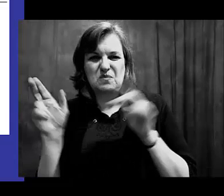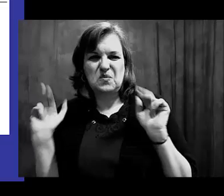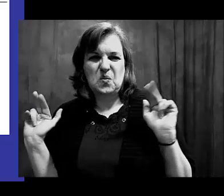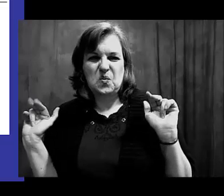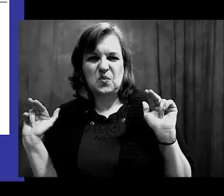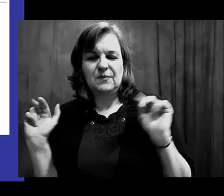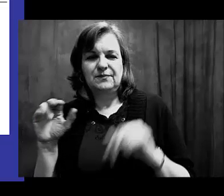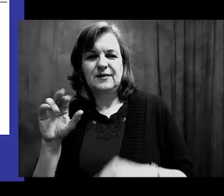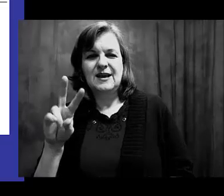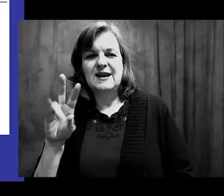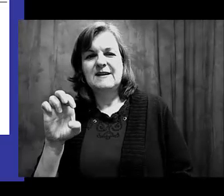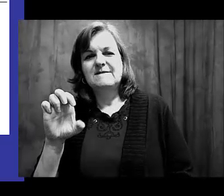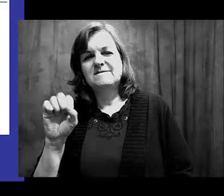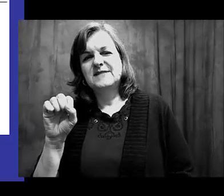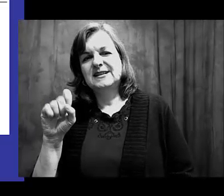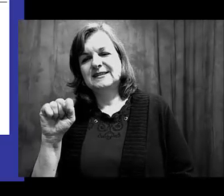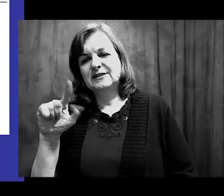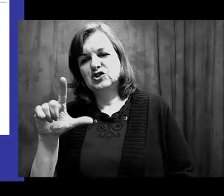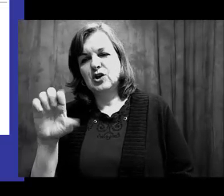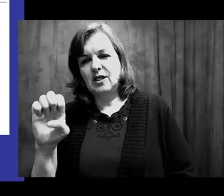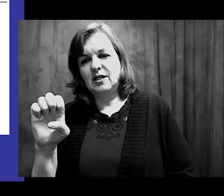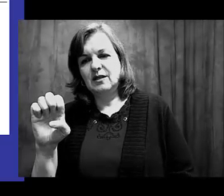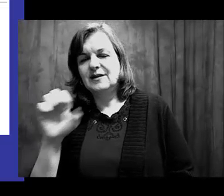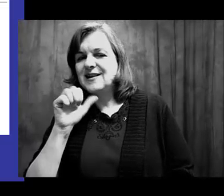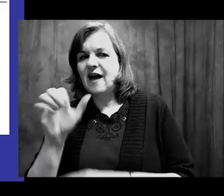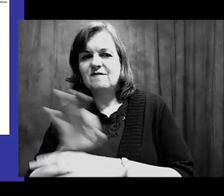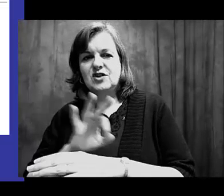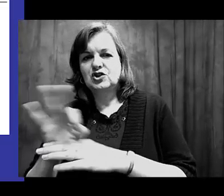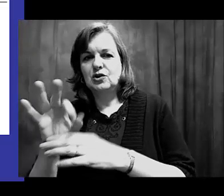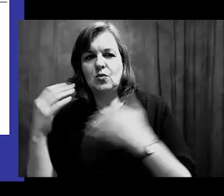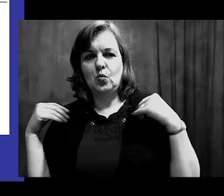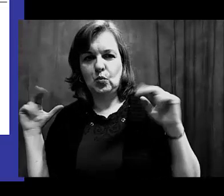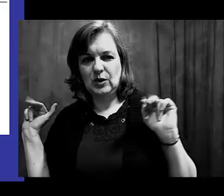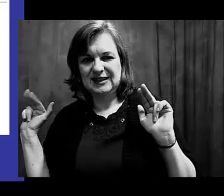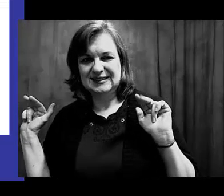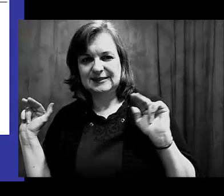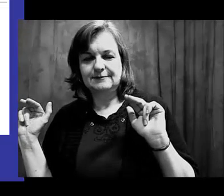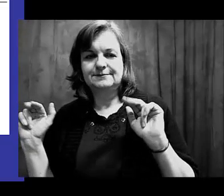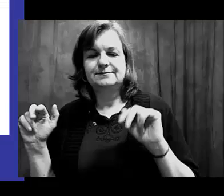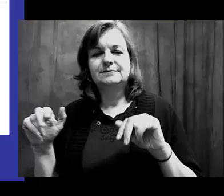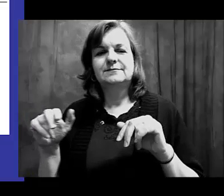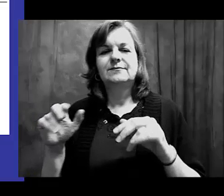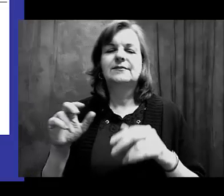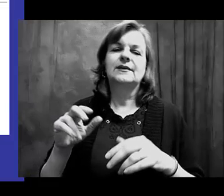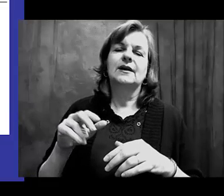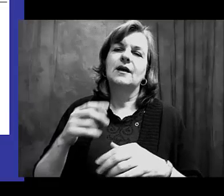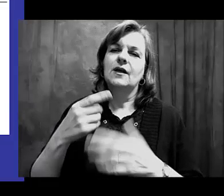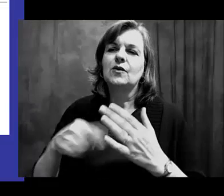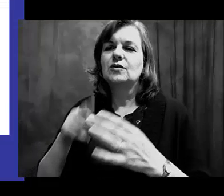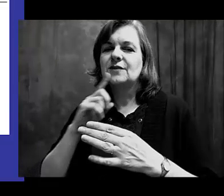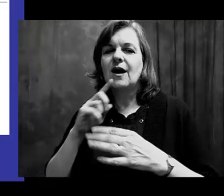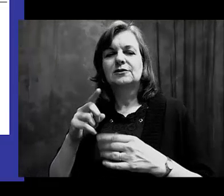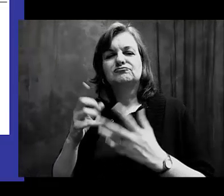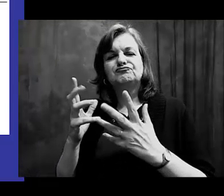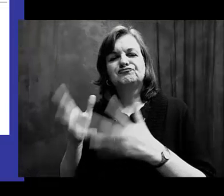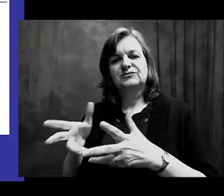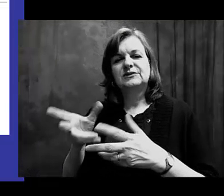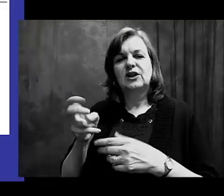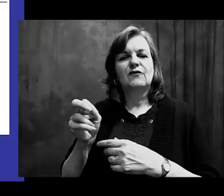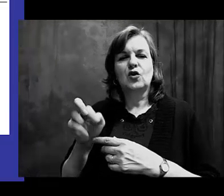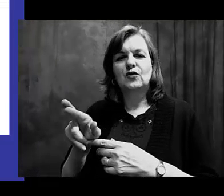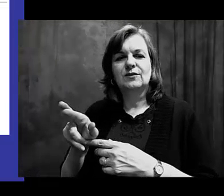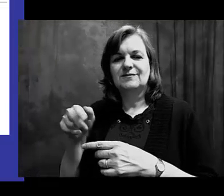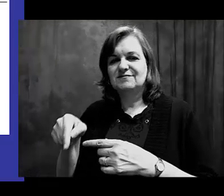means, in this case, non-functional. It's a leftover. So this male wouldn't actually